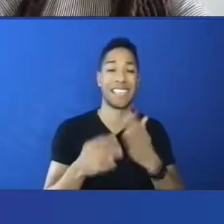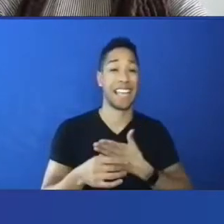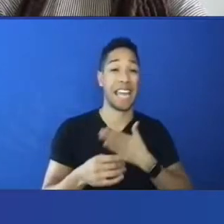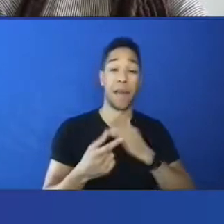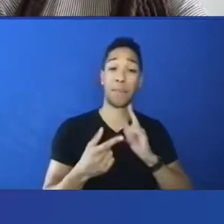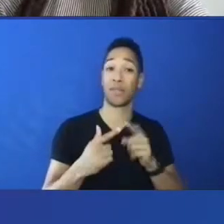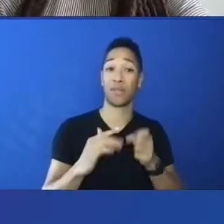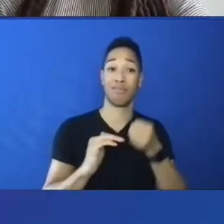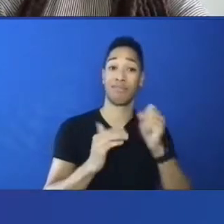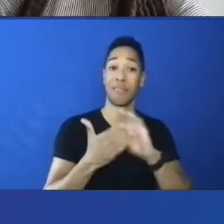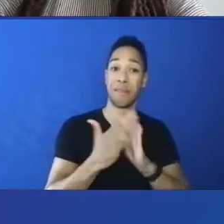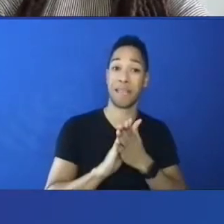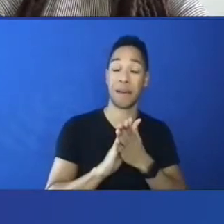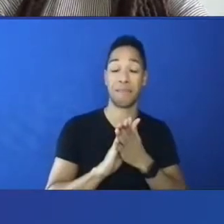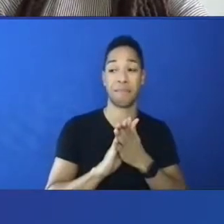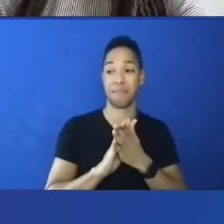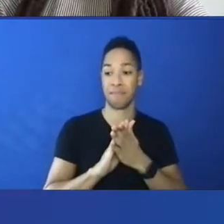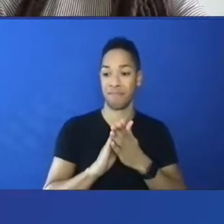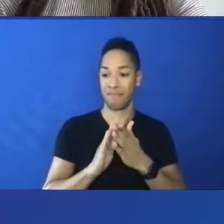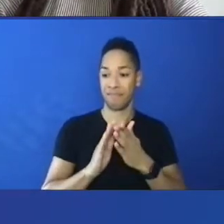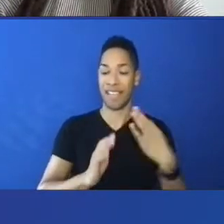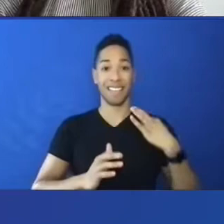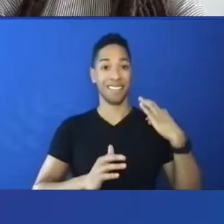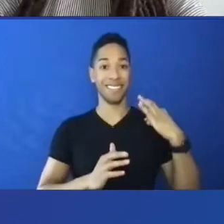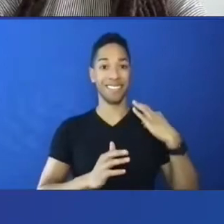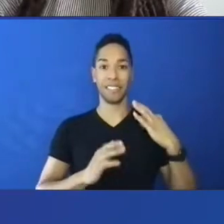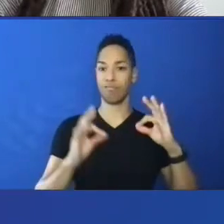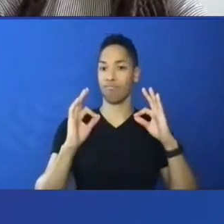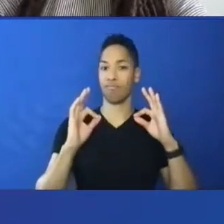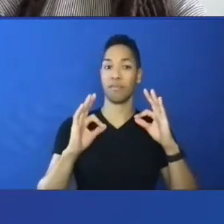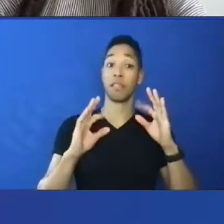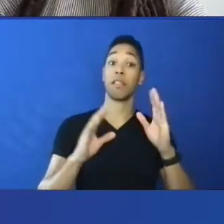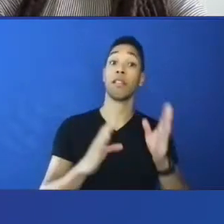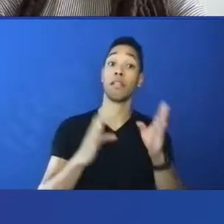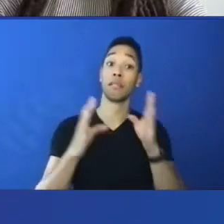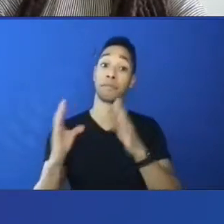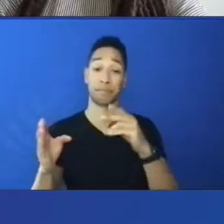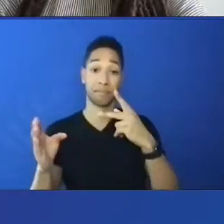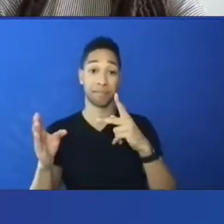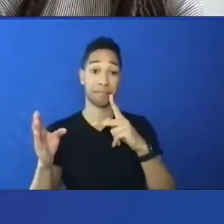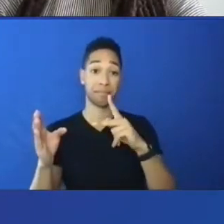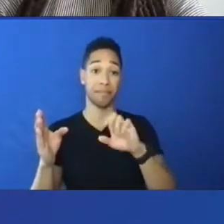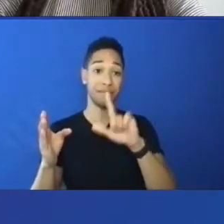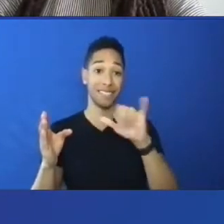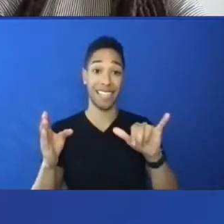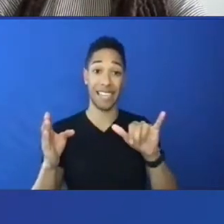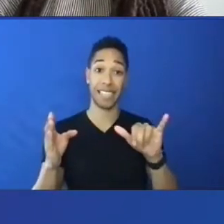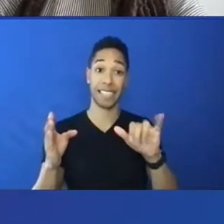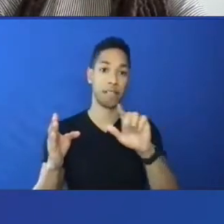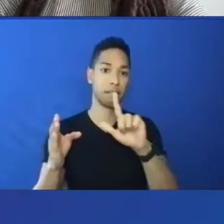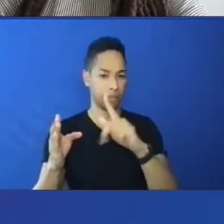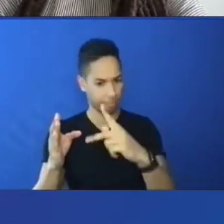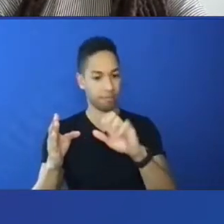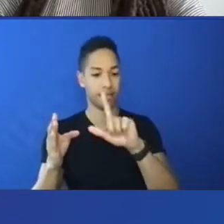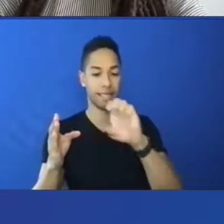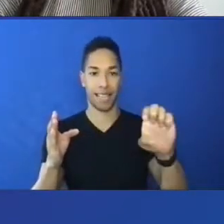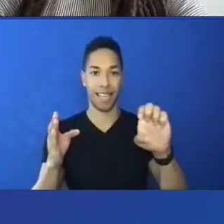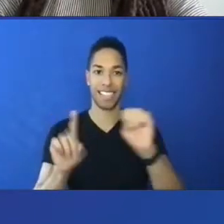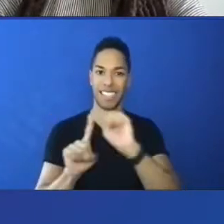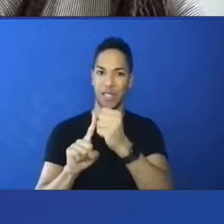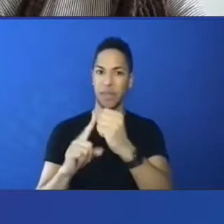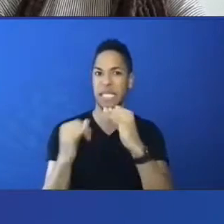to there's no position beyond our reach. In Kellee's case is actually similar to my case in that